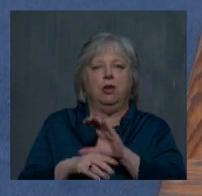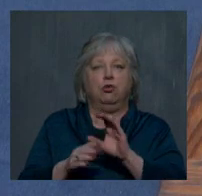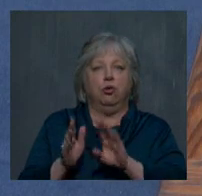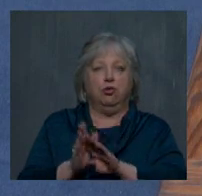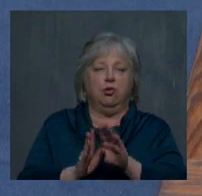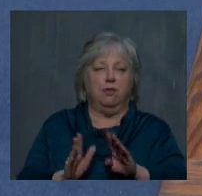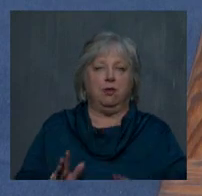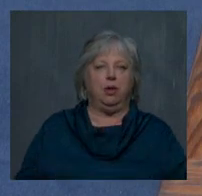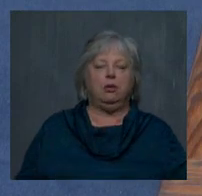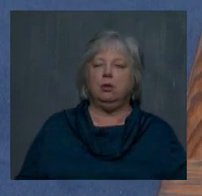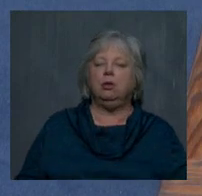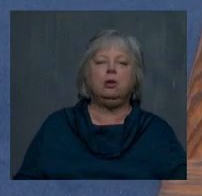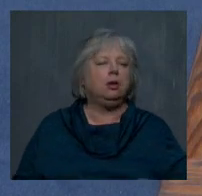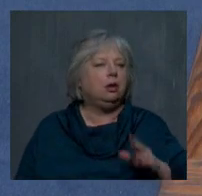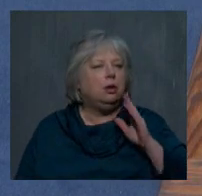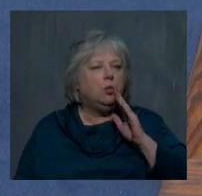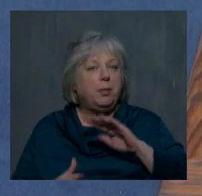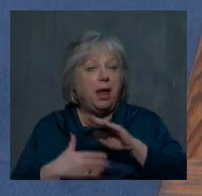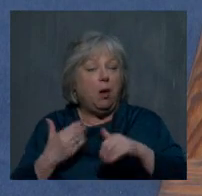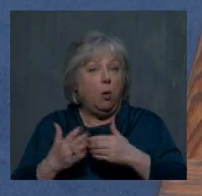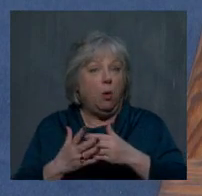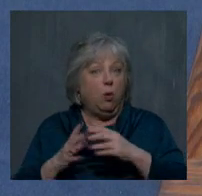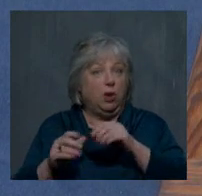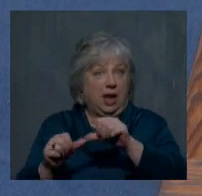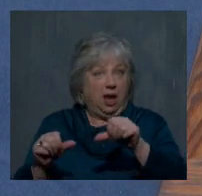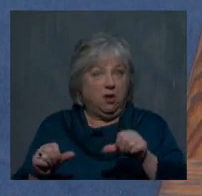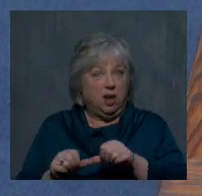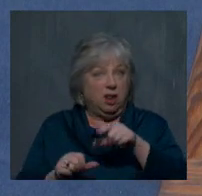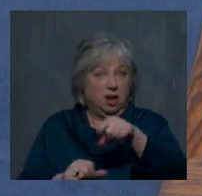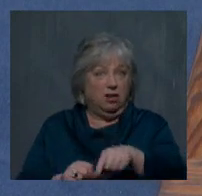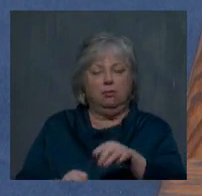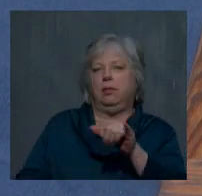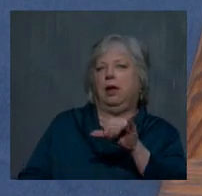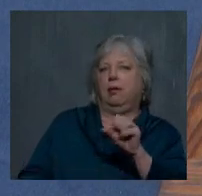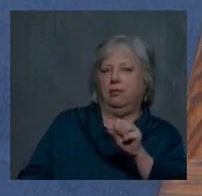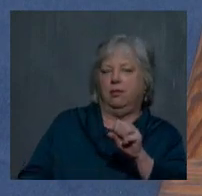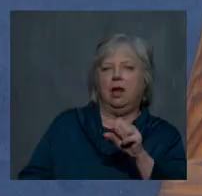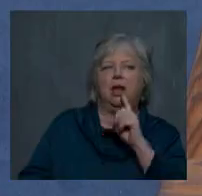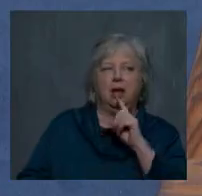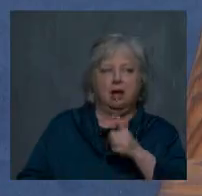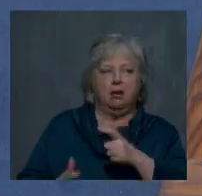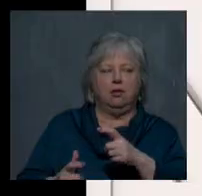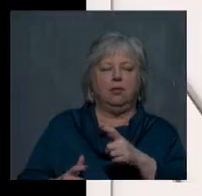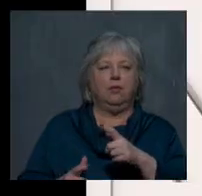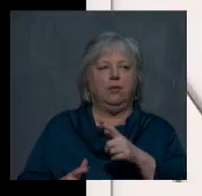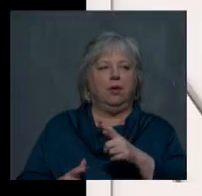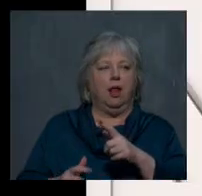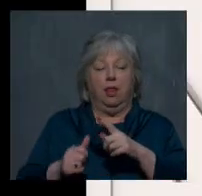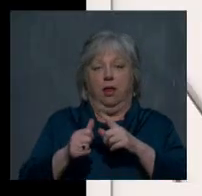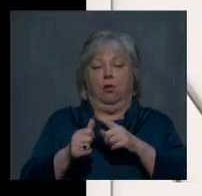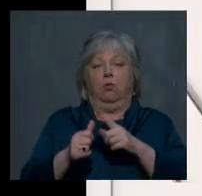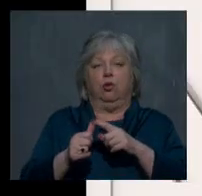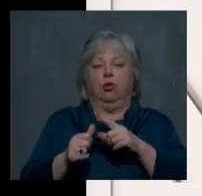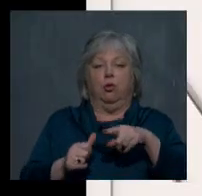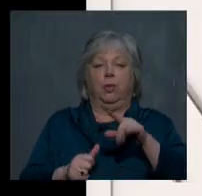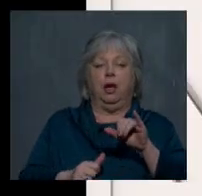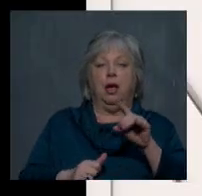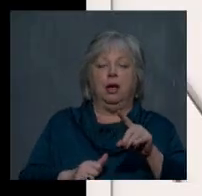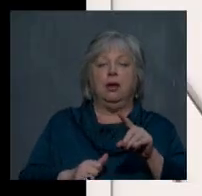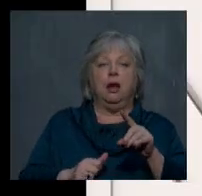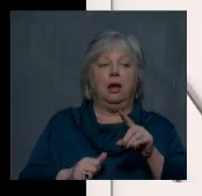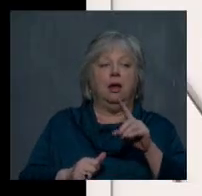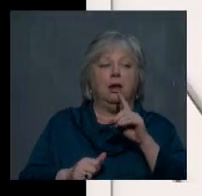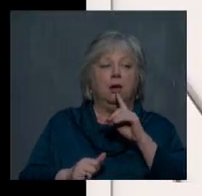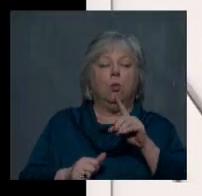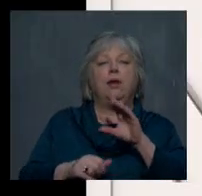looking to put in. It's going to be the whole section there? That whole section, yes. Okay. It's a larger, the original one, the PID coming in,